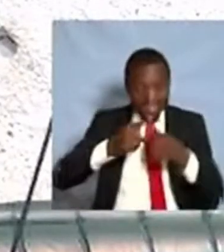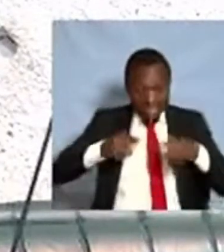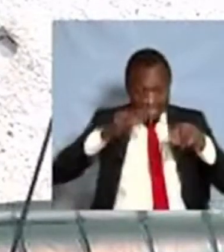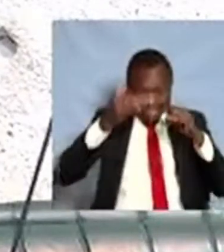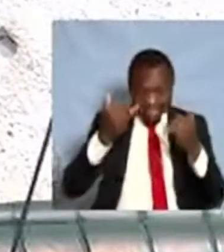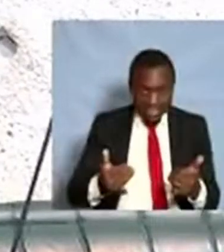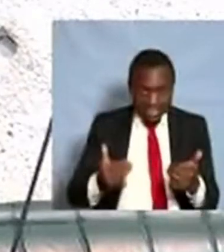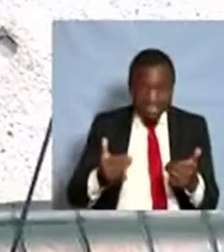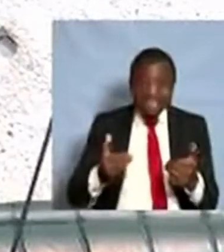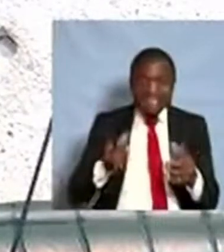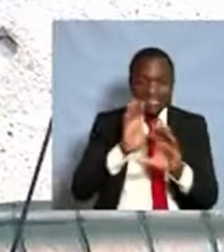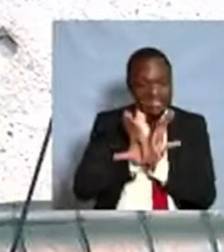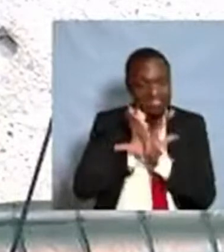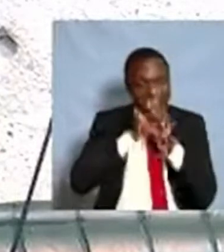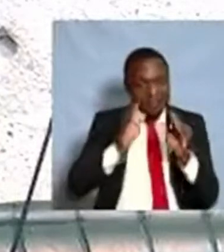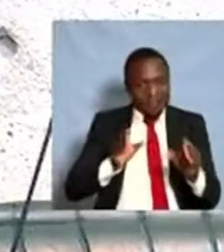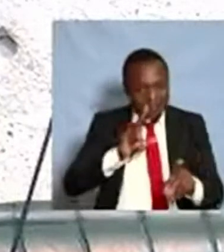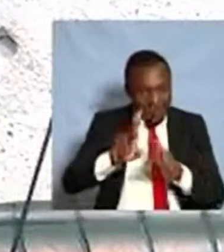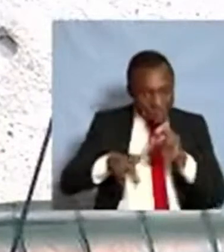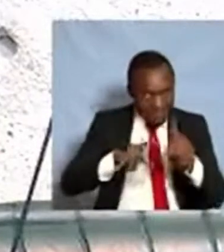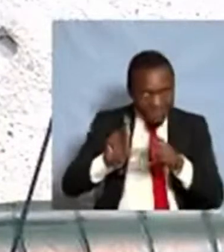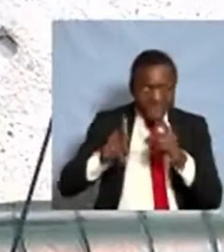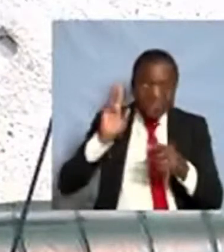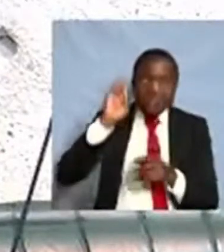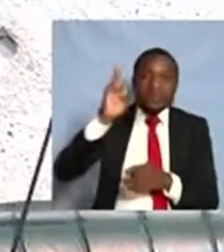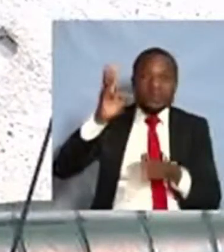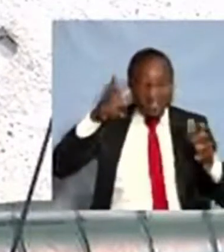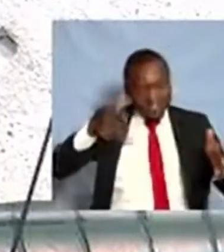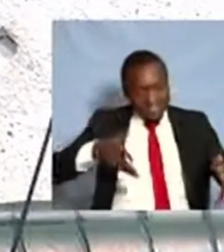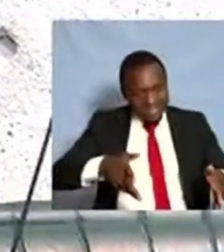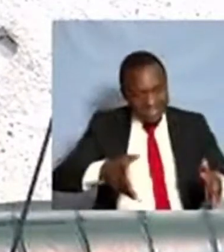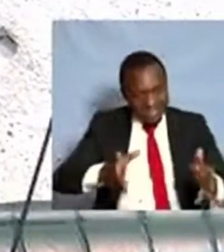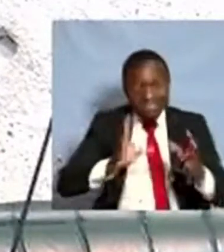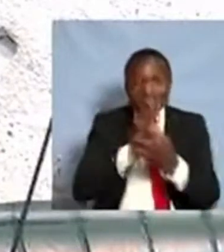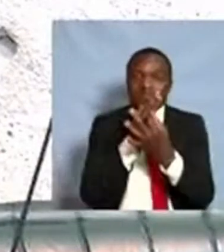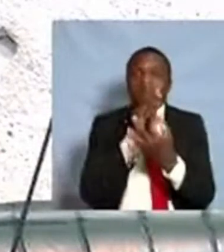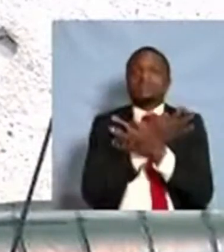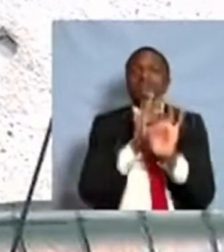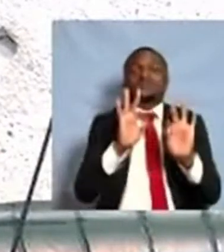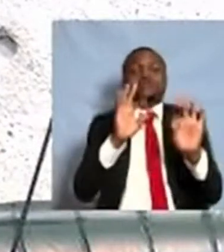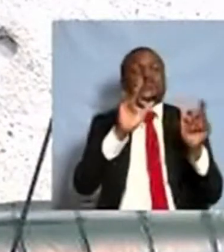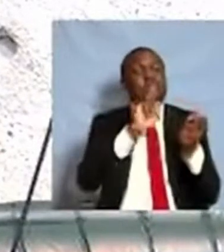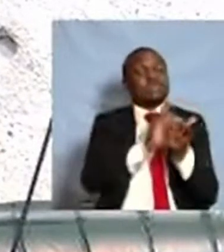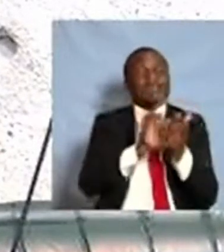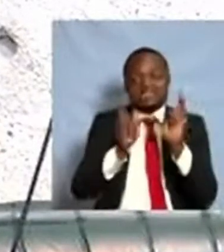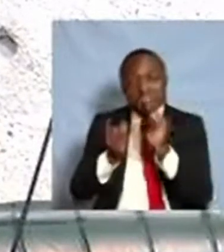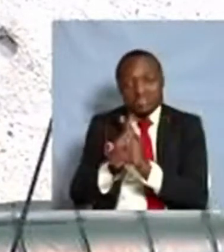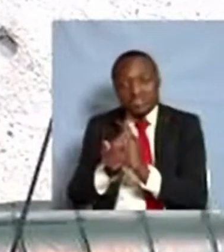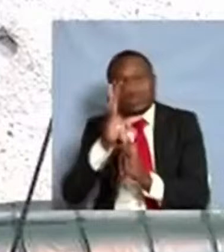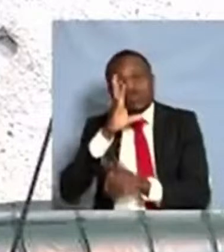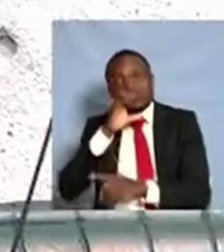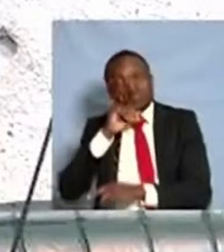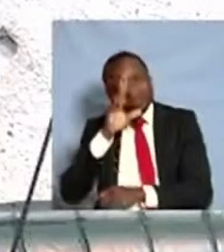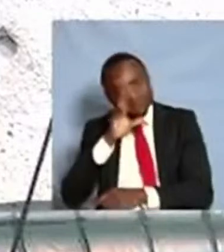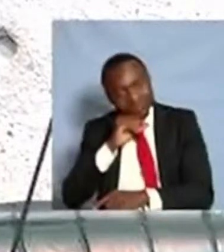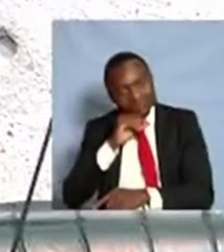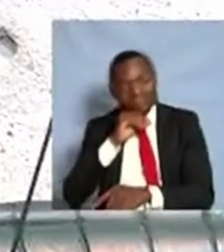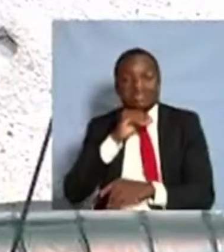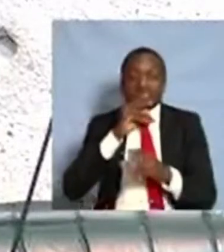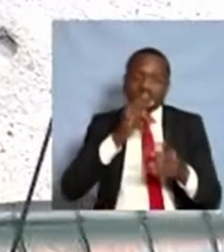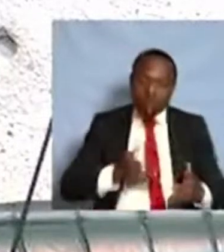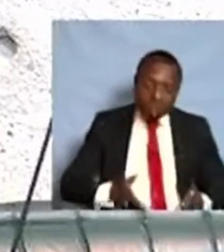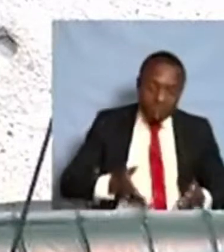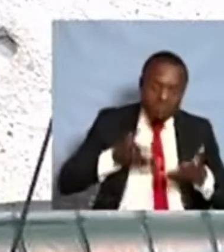it, the citizens of this country will be allowed freely to associate, to speak to their